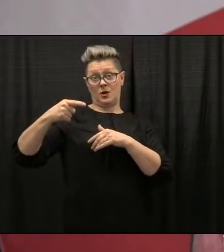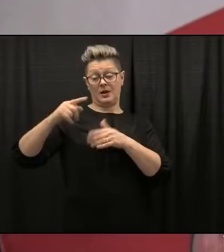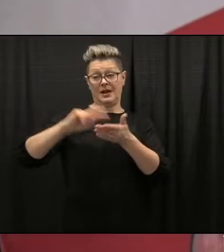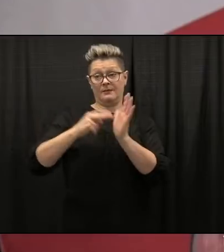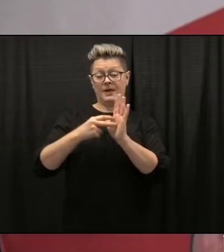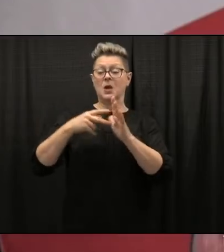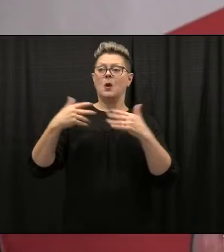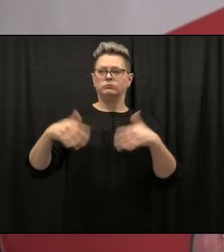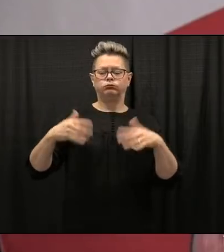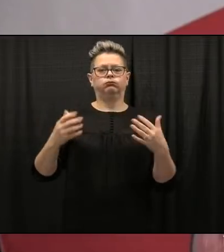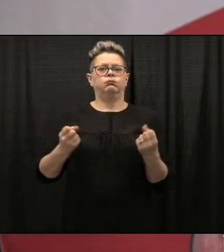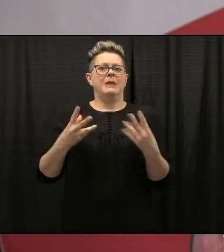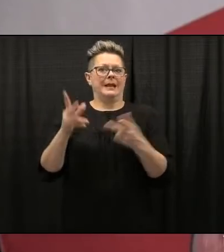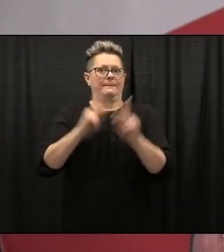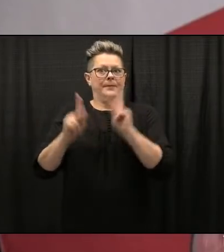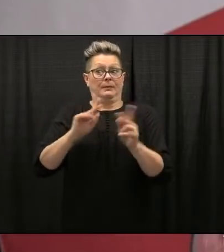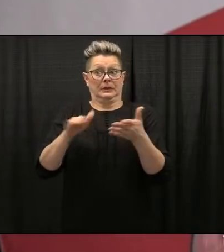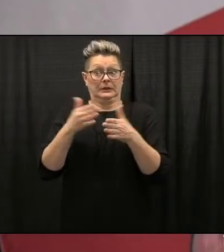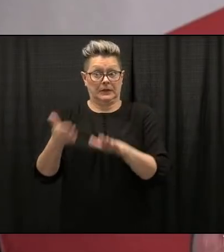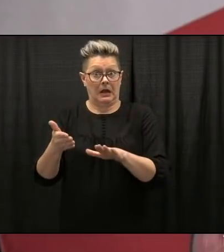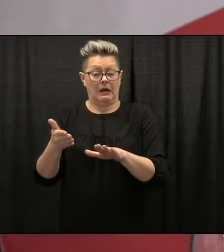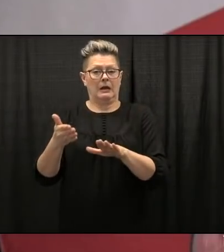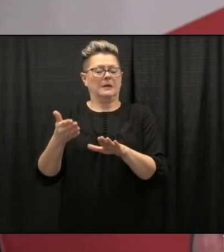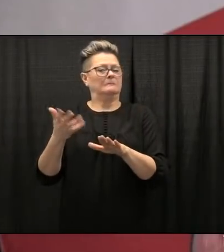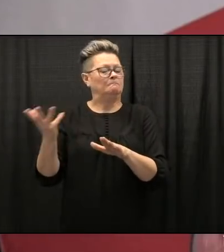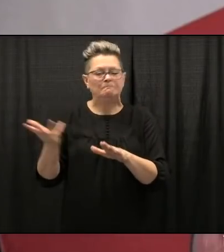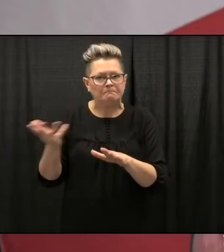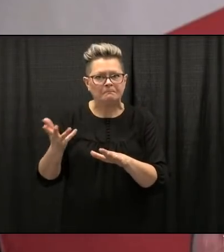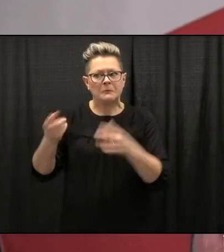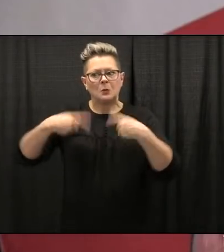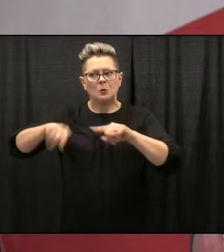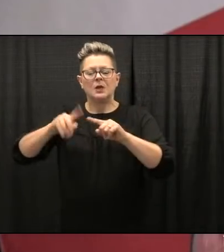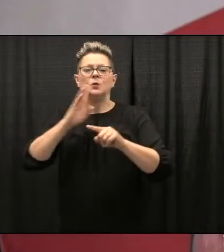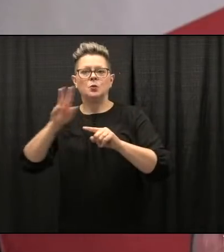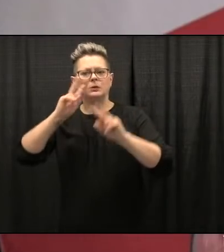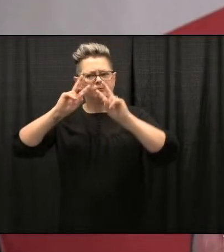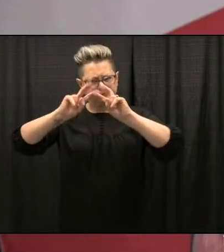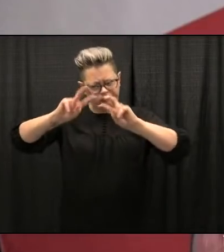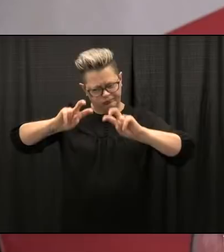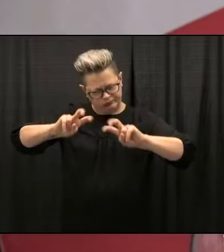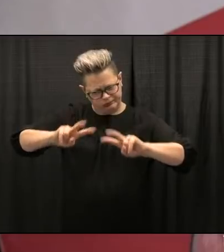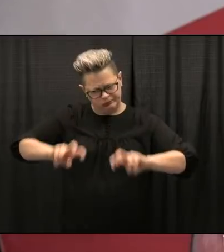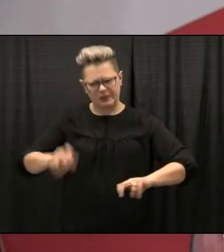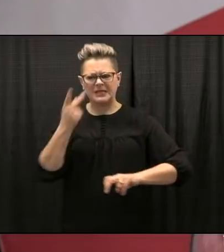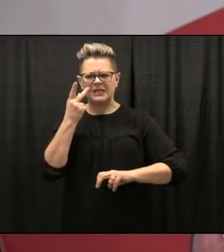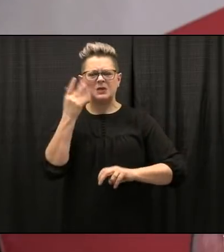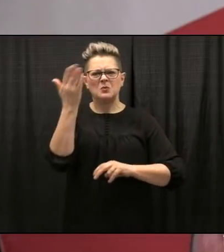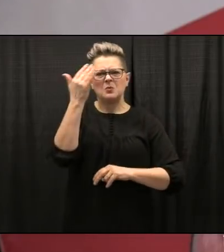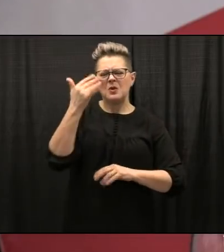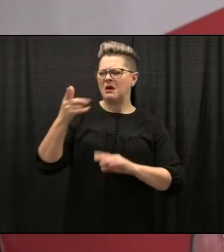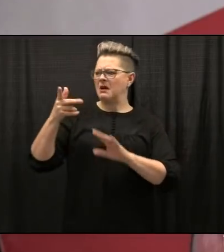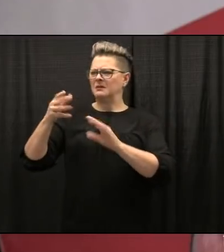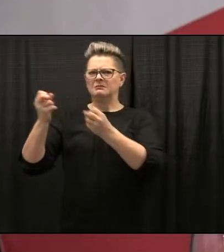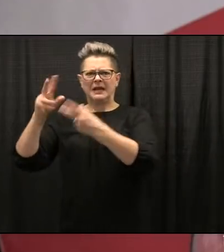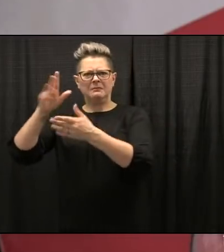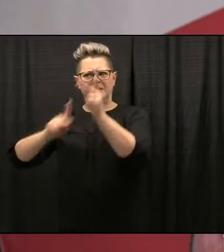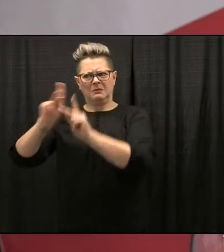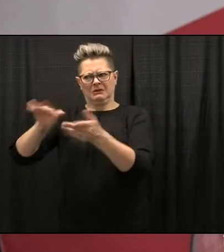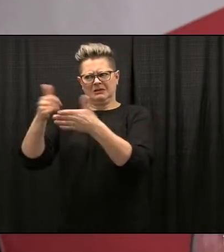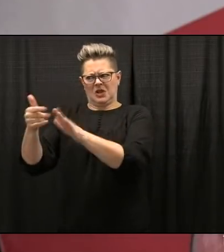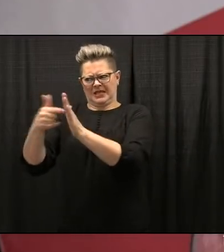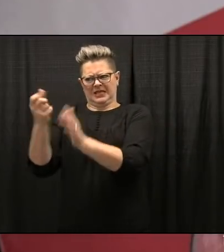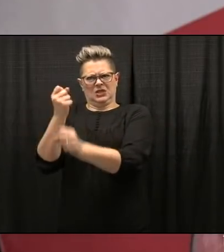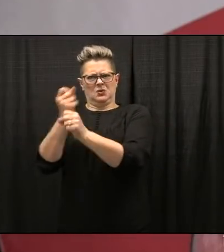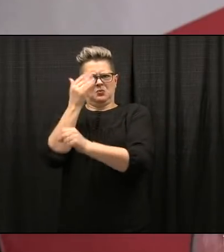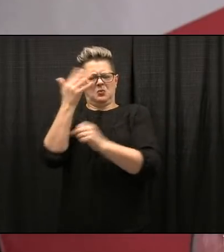excess deaths there. So it is a blip, and we'll be going back to do the due diligence on that. I think it's worth pointing out here